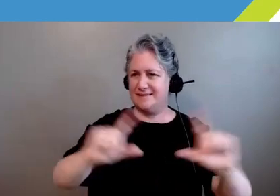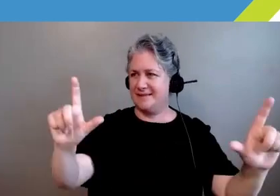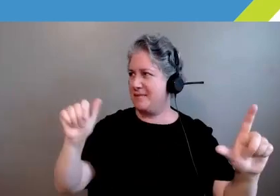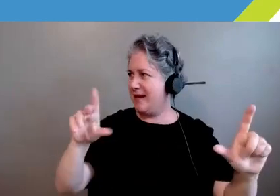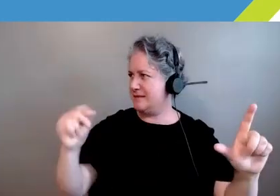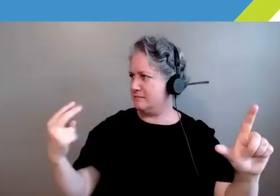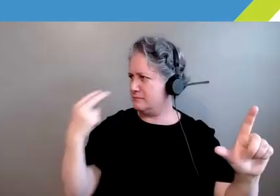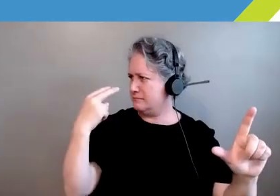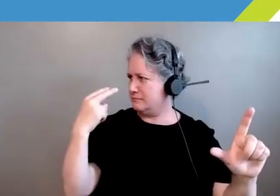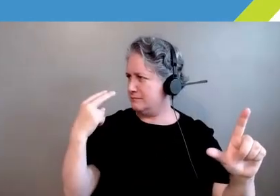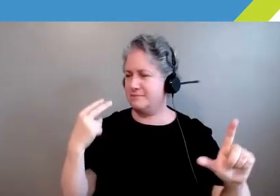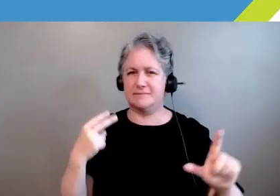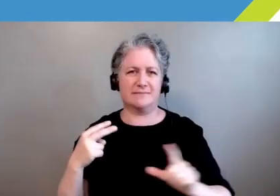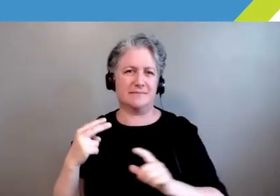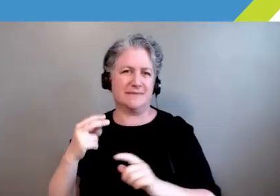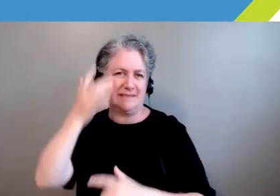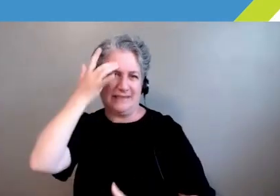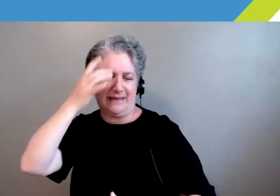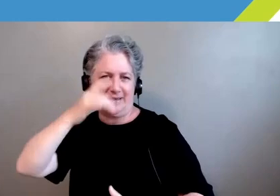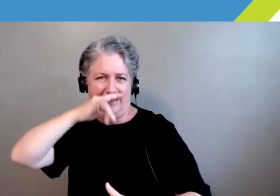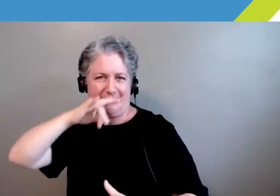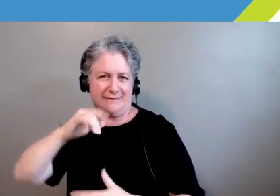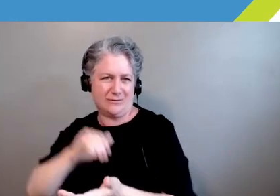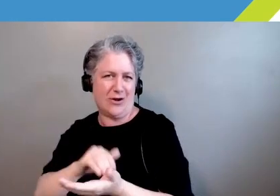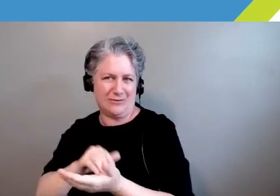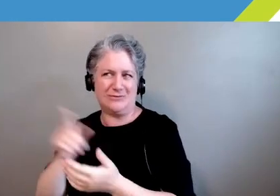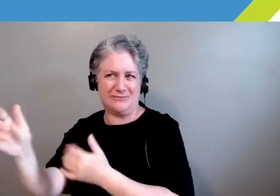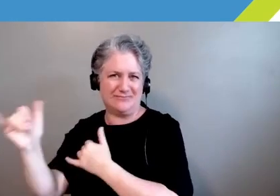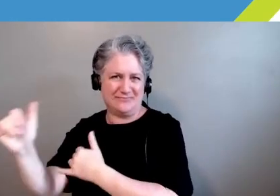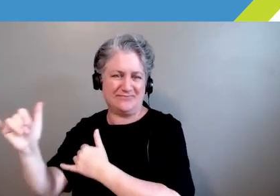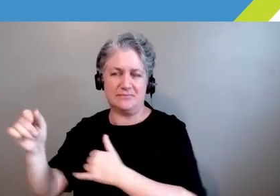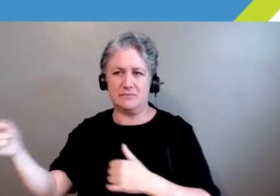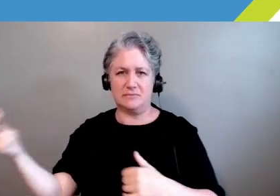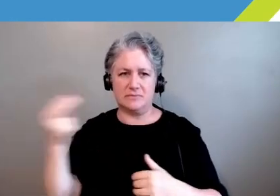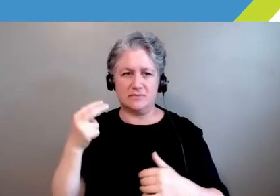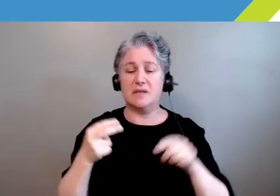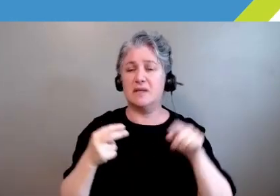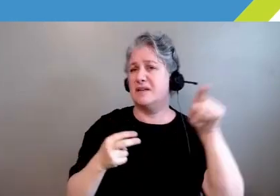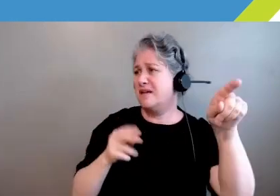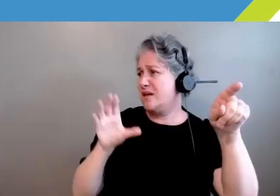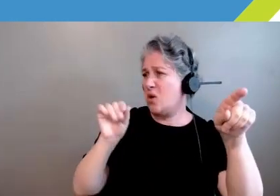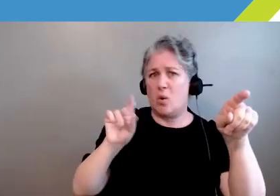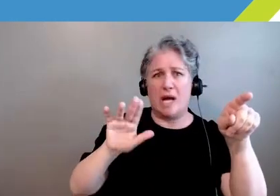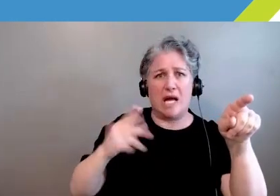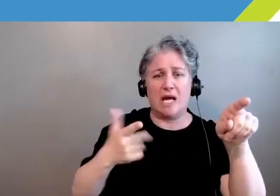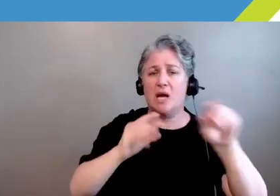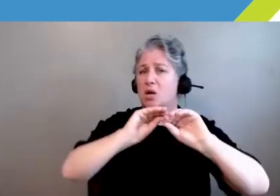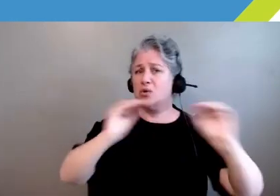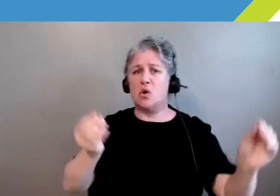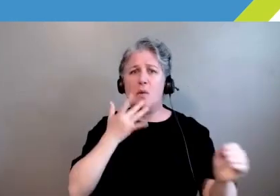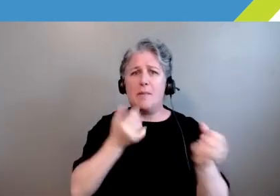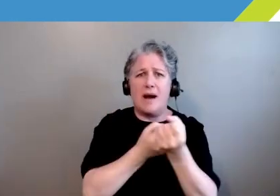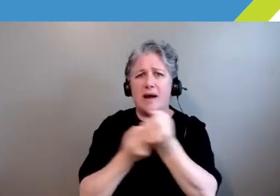at me. This is, who's my colleague from Sick Kids, this is literally just unbiased coding, so I haven't even biased the answer.